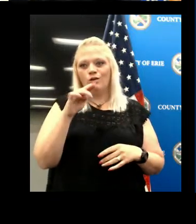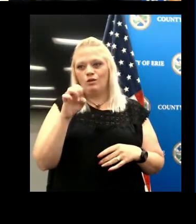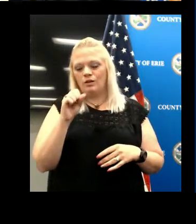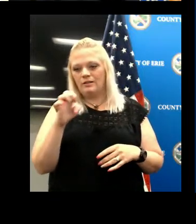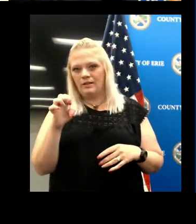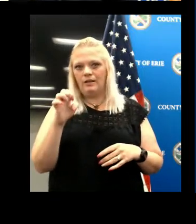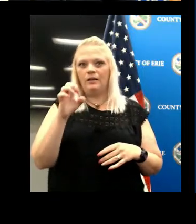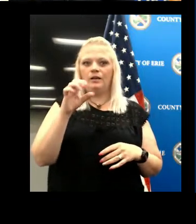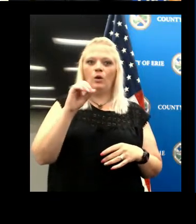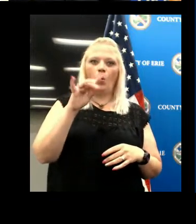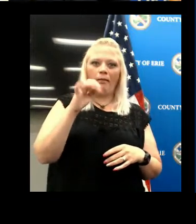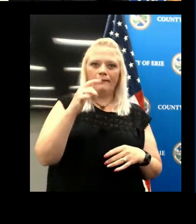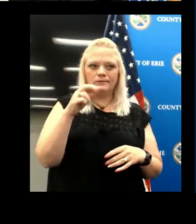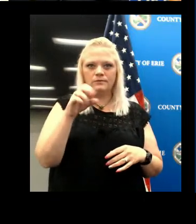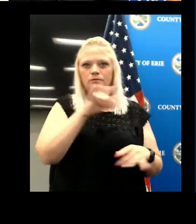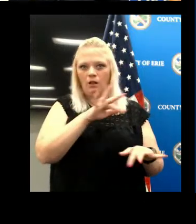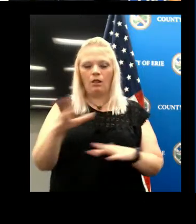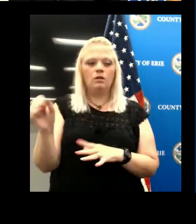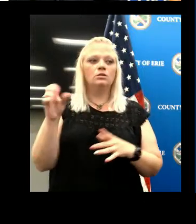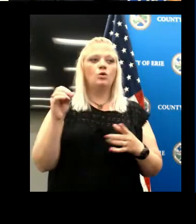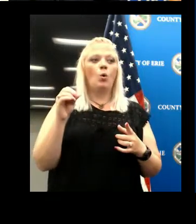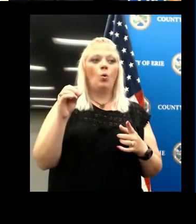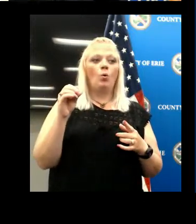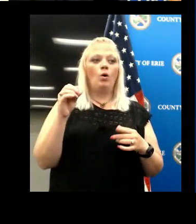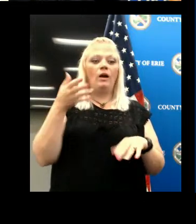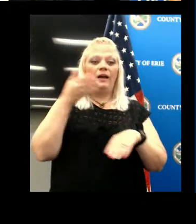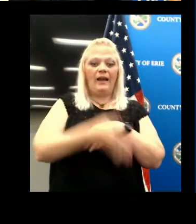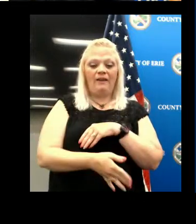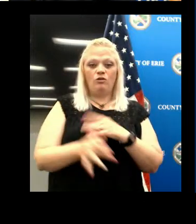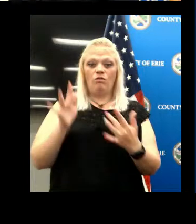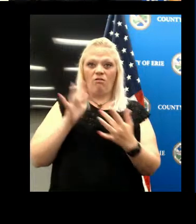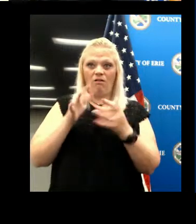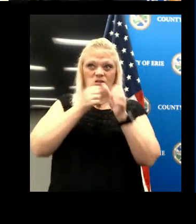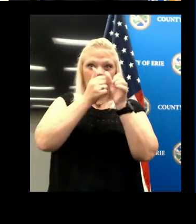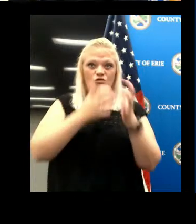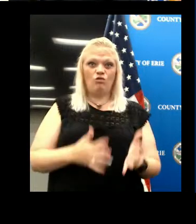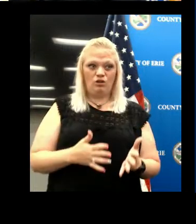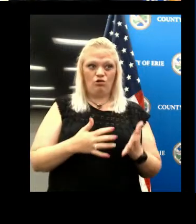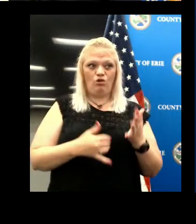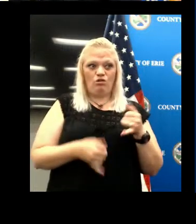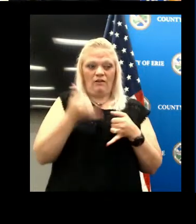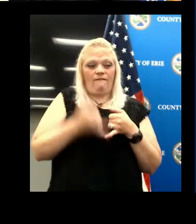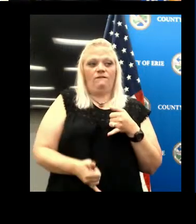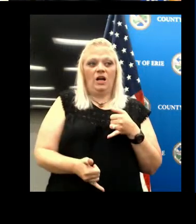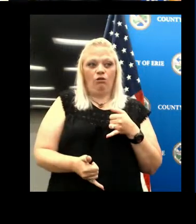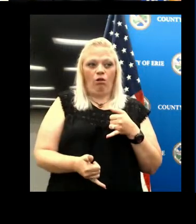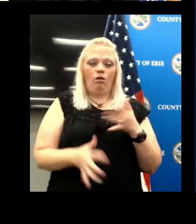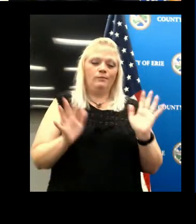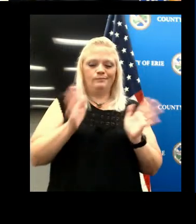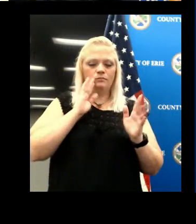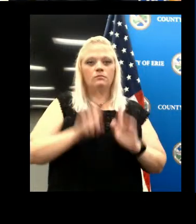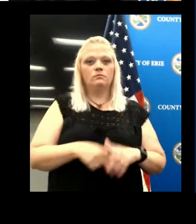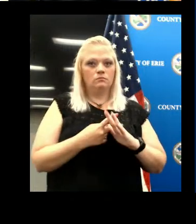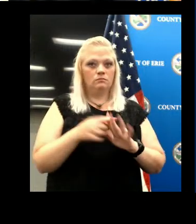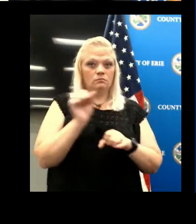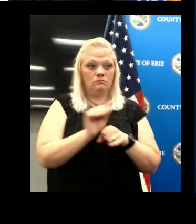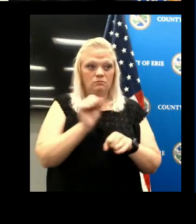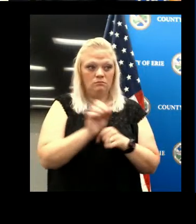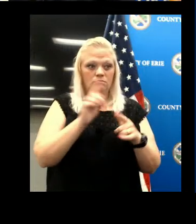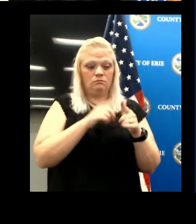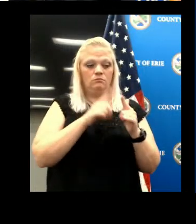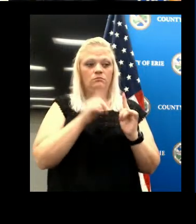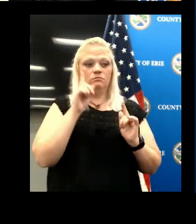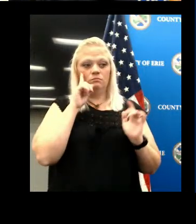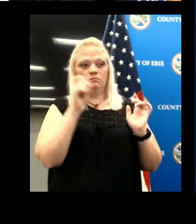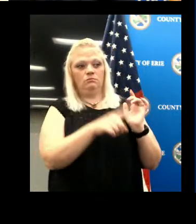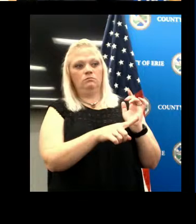Orleans, Wyoming. And once the case contact tracers actually did their their initial work, they were able to identify that these people